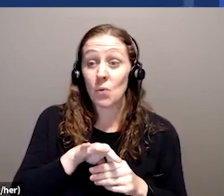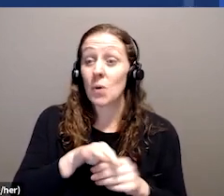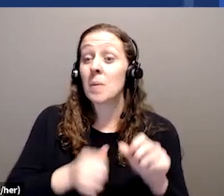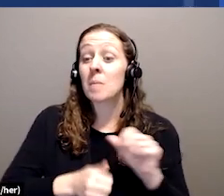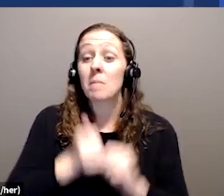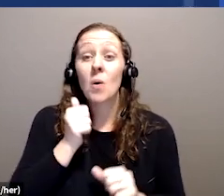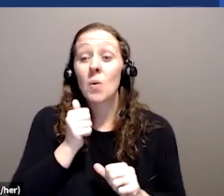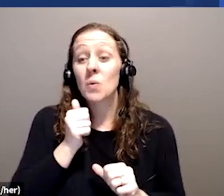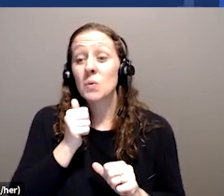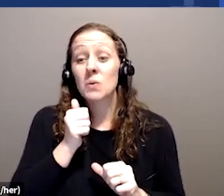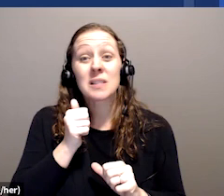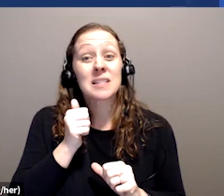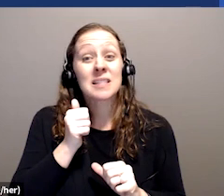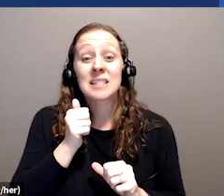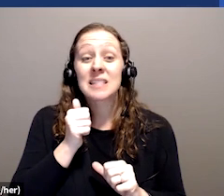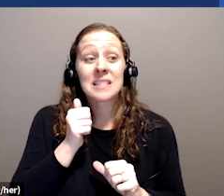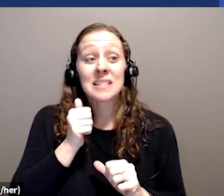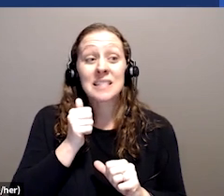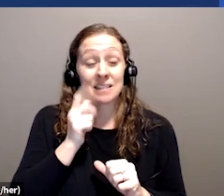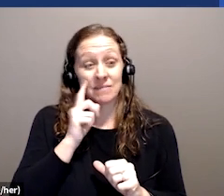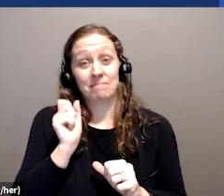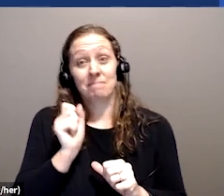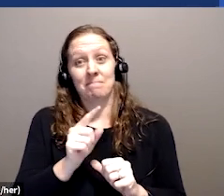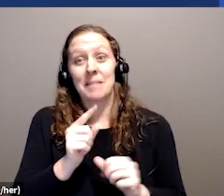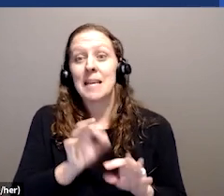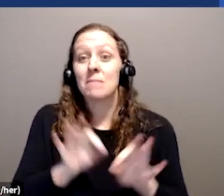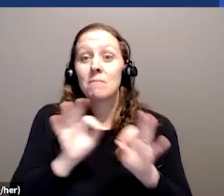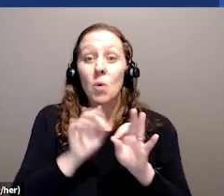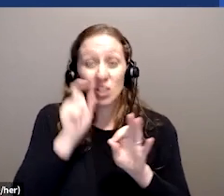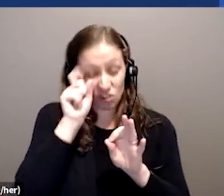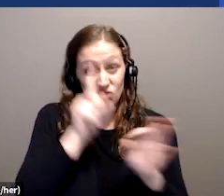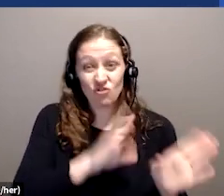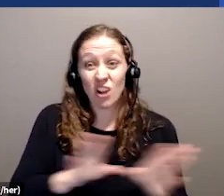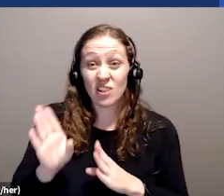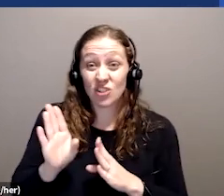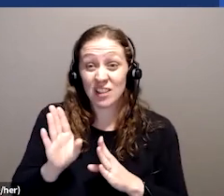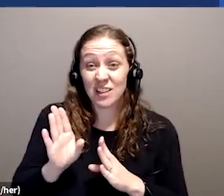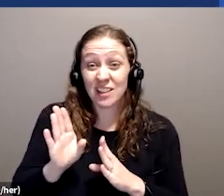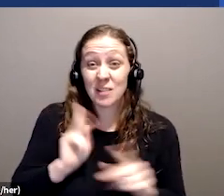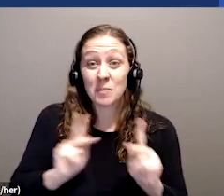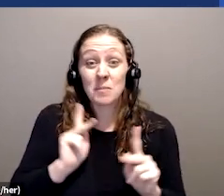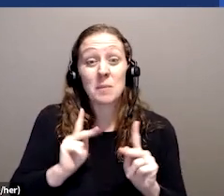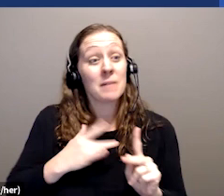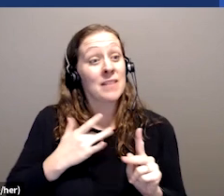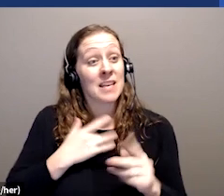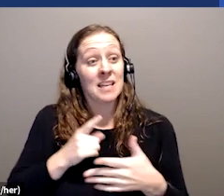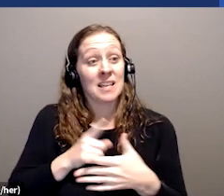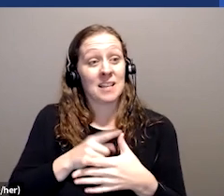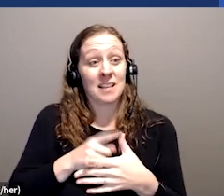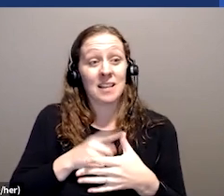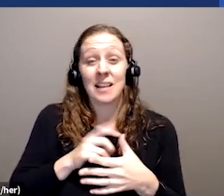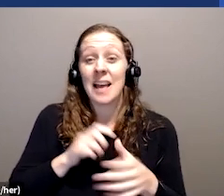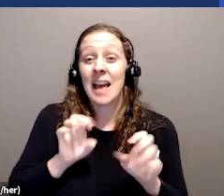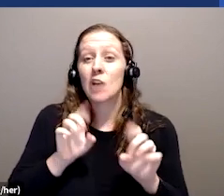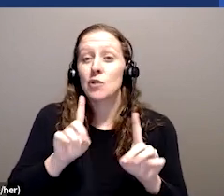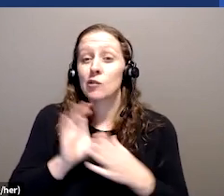most cited or the most important strategy that folks have talked about is related to educational